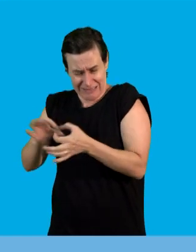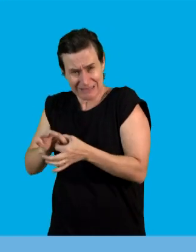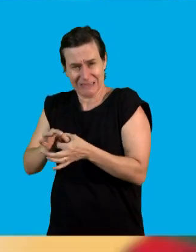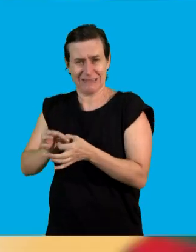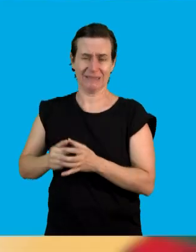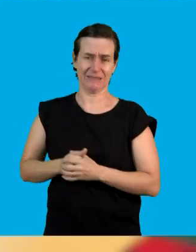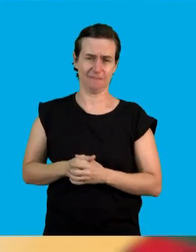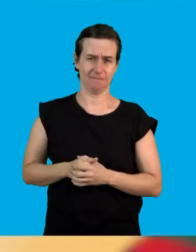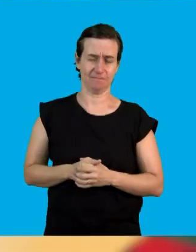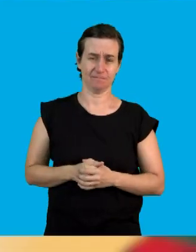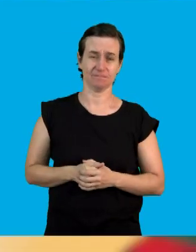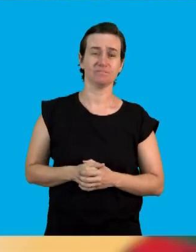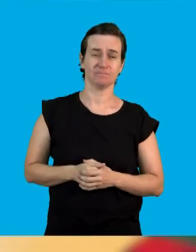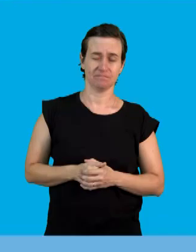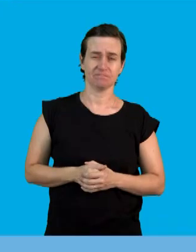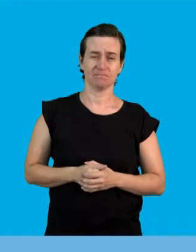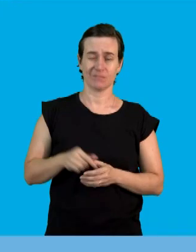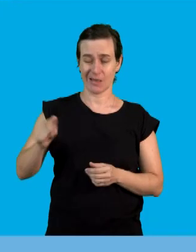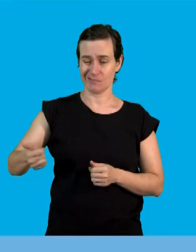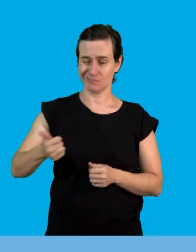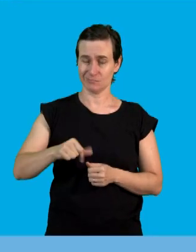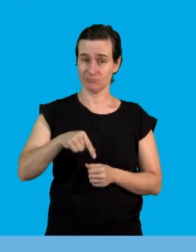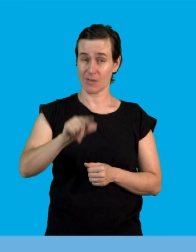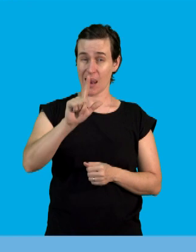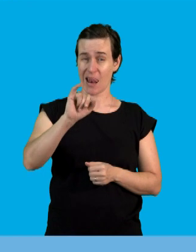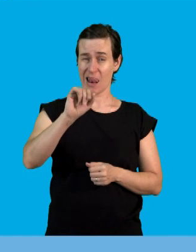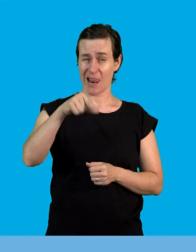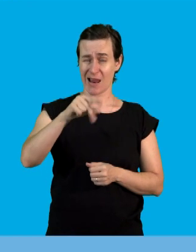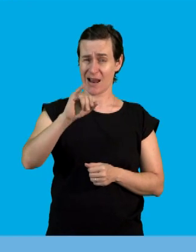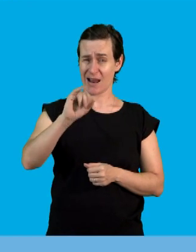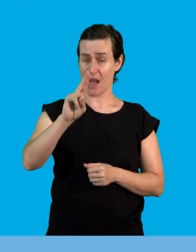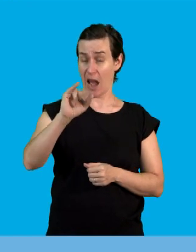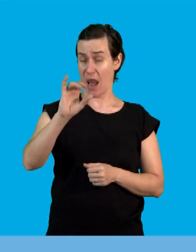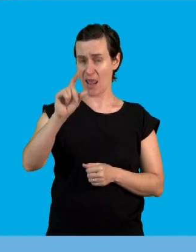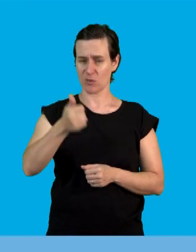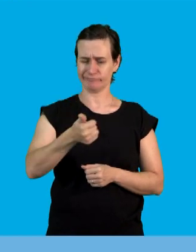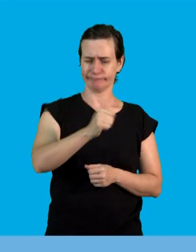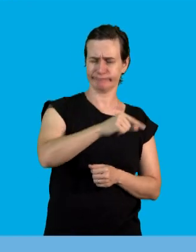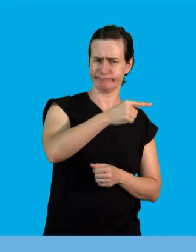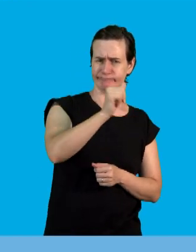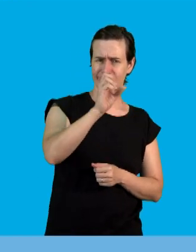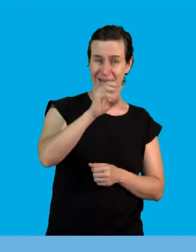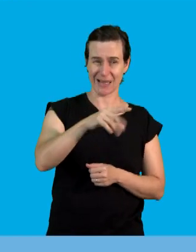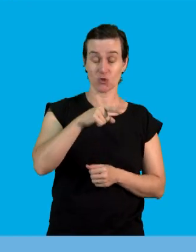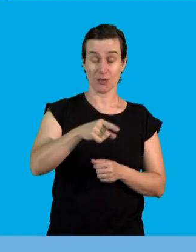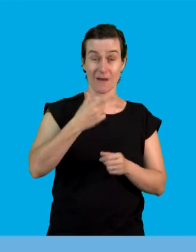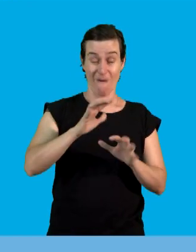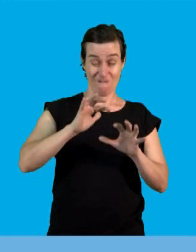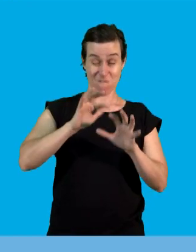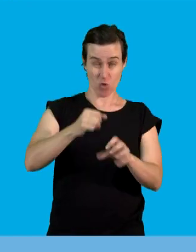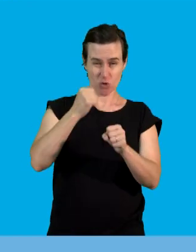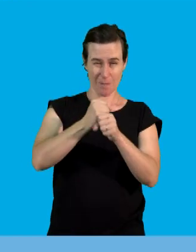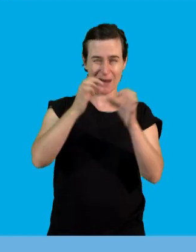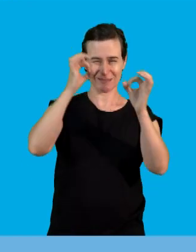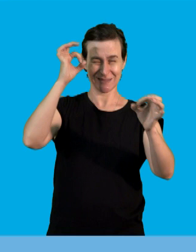in shape. Now as you're moving from the solid going to the liquid and then to the gases, those intermolecular forces that are